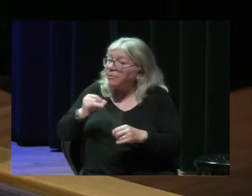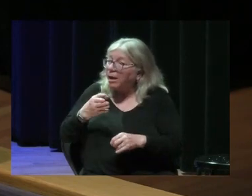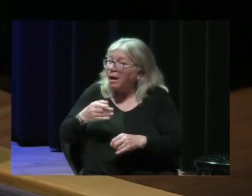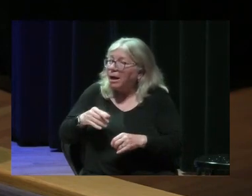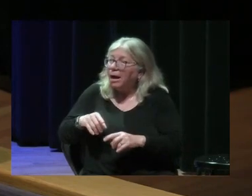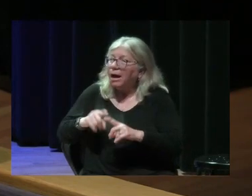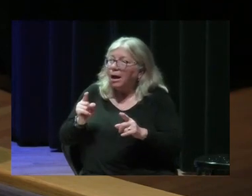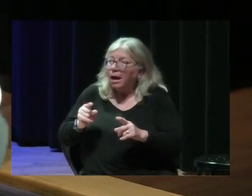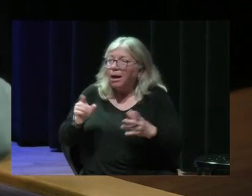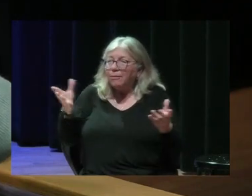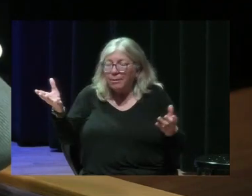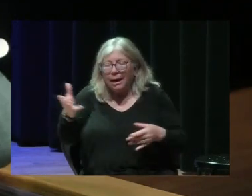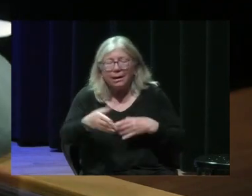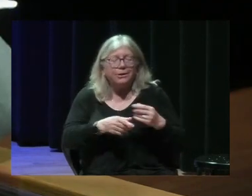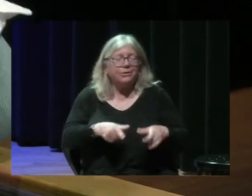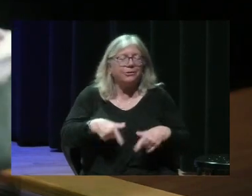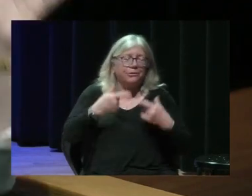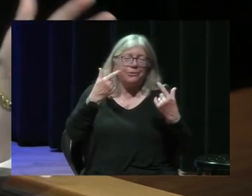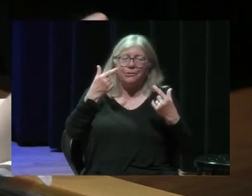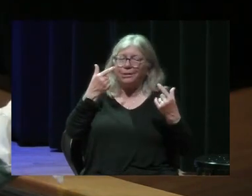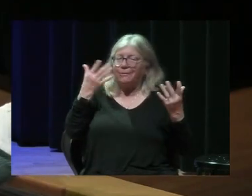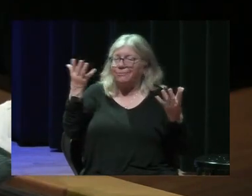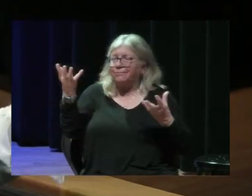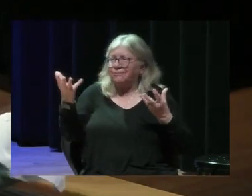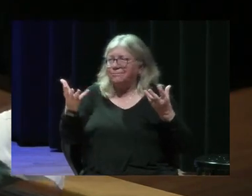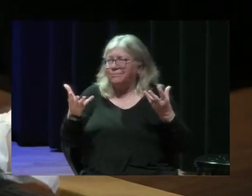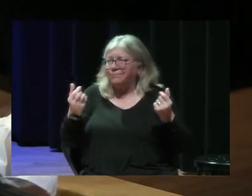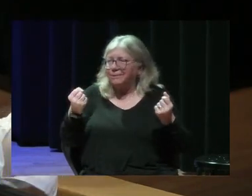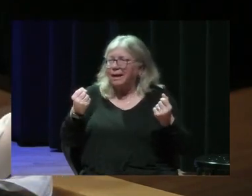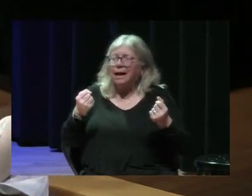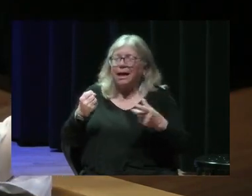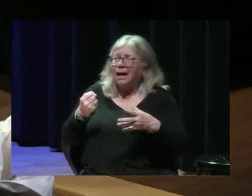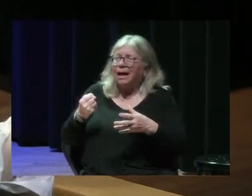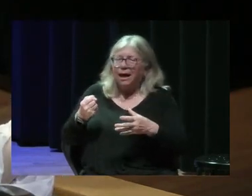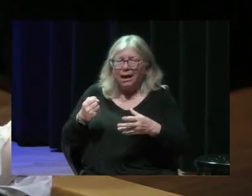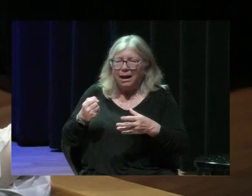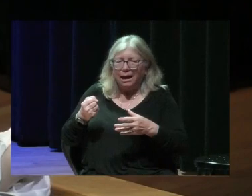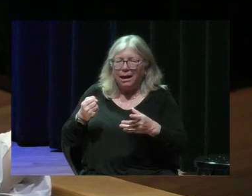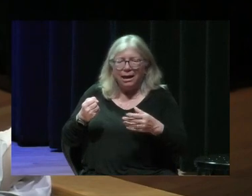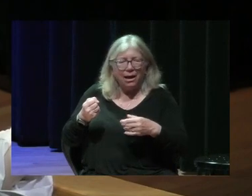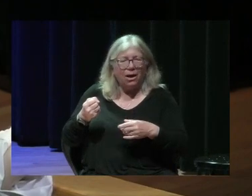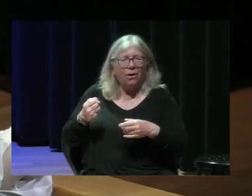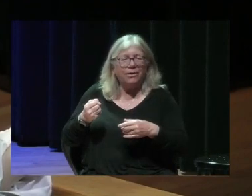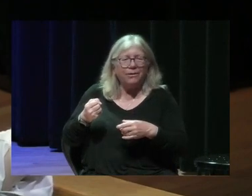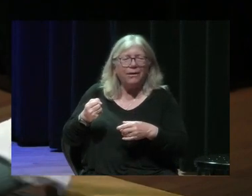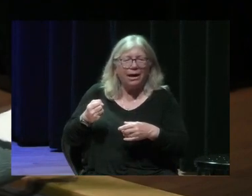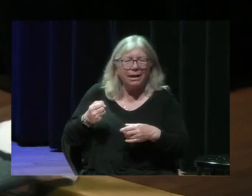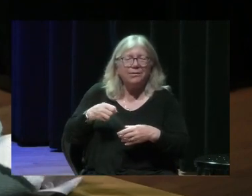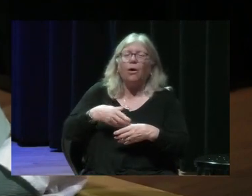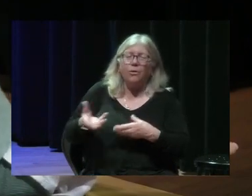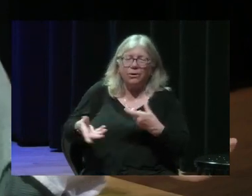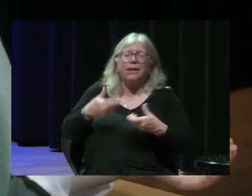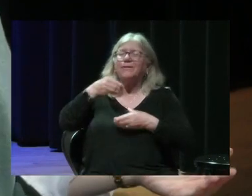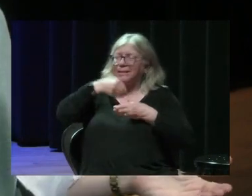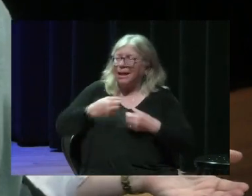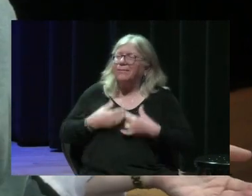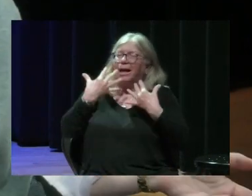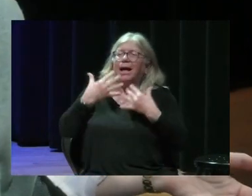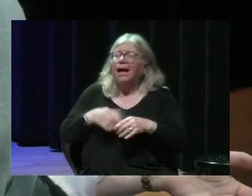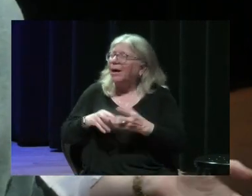lived your inner spark." And I was like, "I do. You're right." But, like, that's not what happened in college. I couldn't major in podcasting